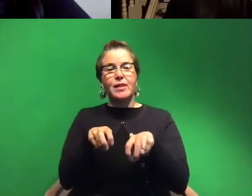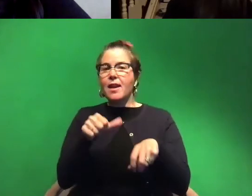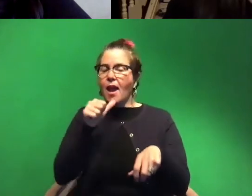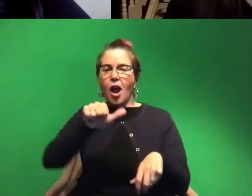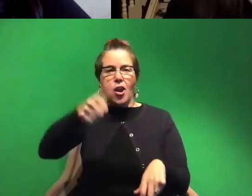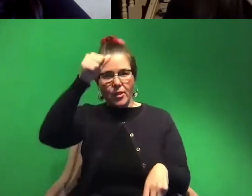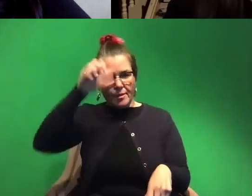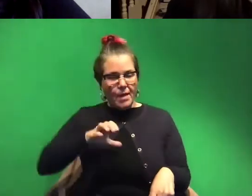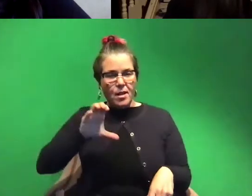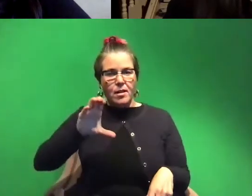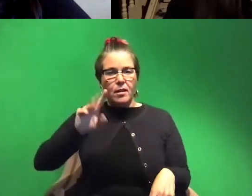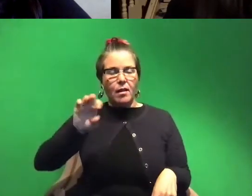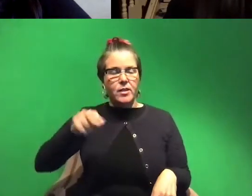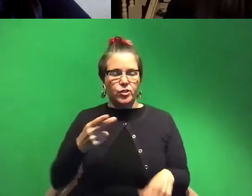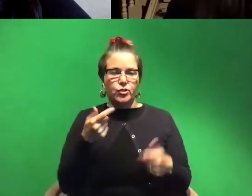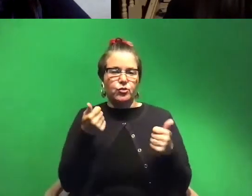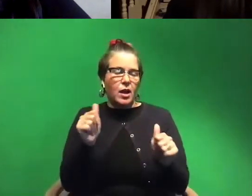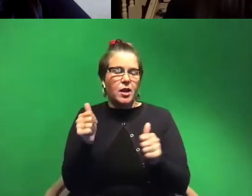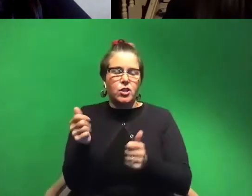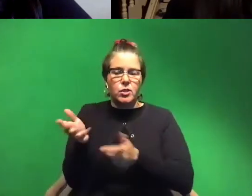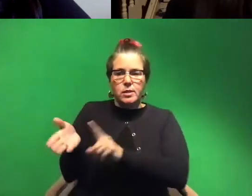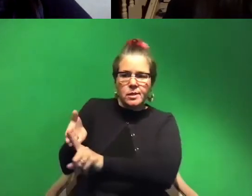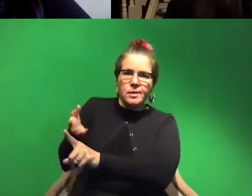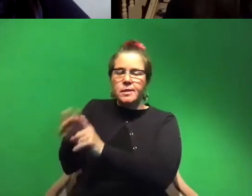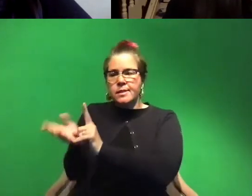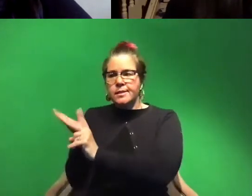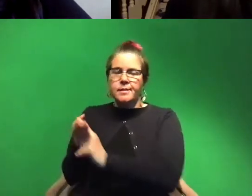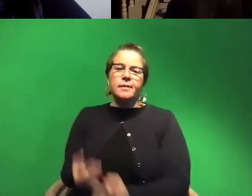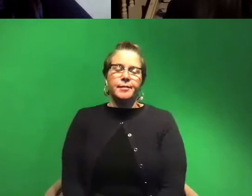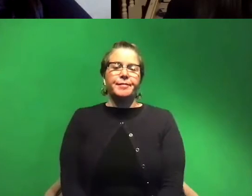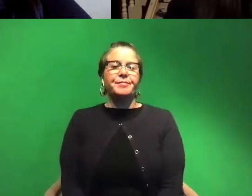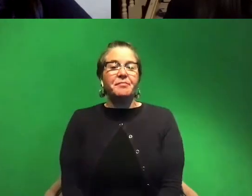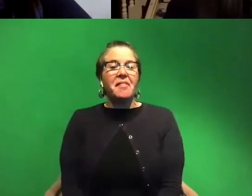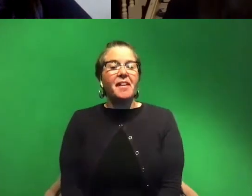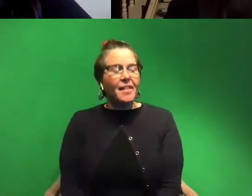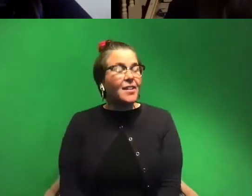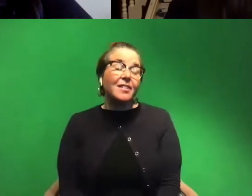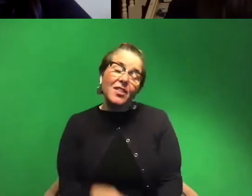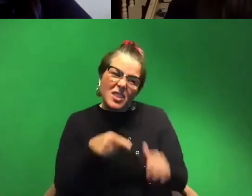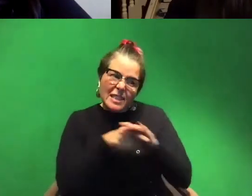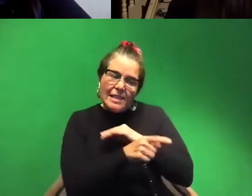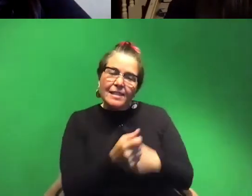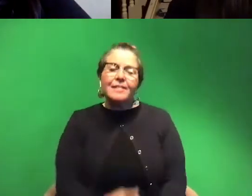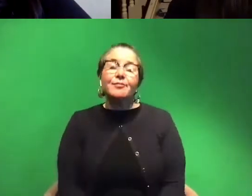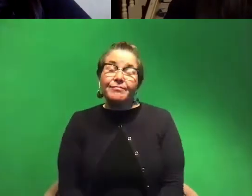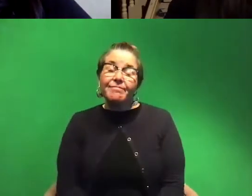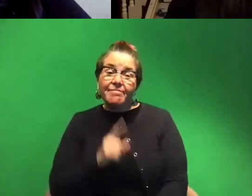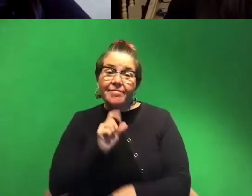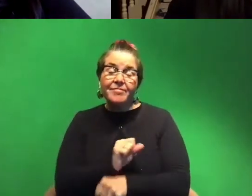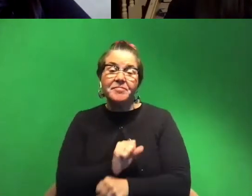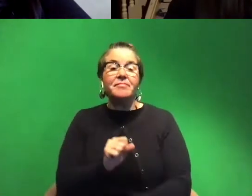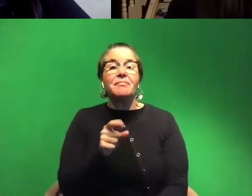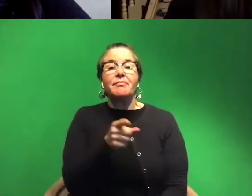male cuttlefish that's trying to, you know, get in there. They're sneaky. They're really sneaky, and the fact that they